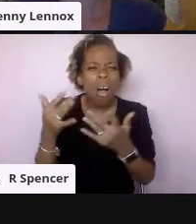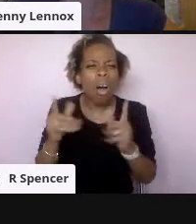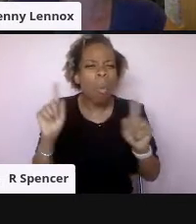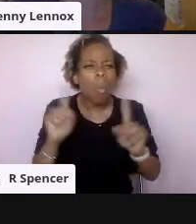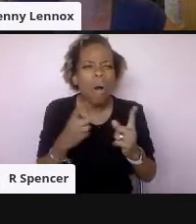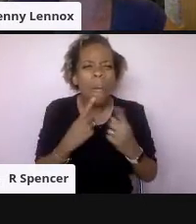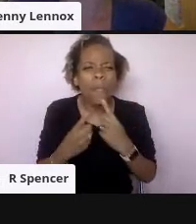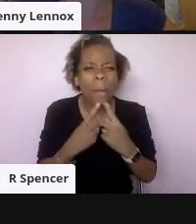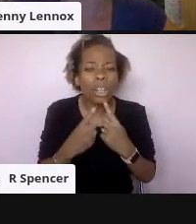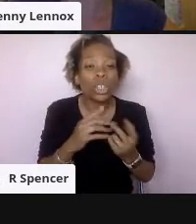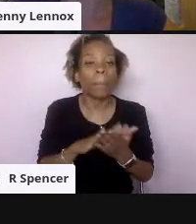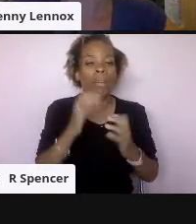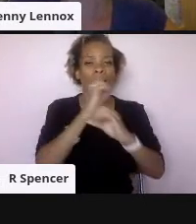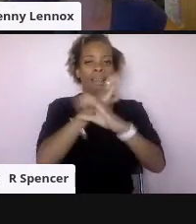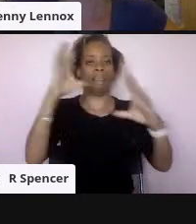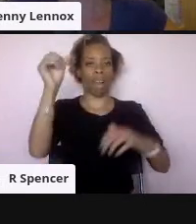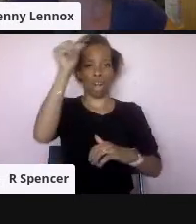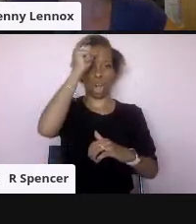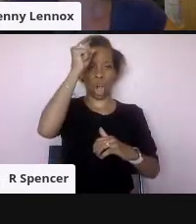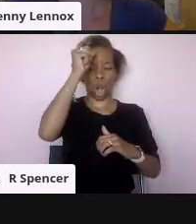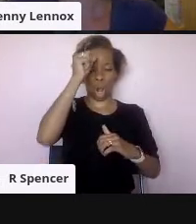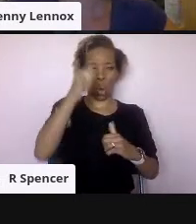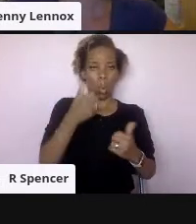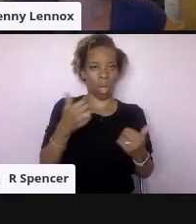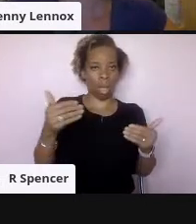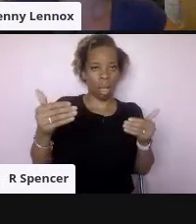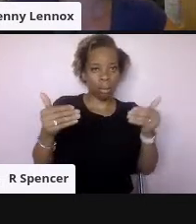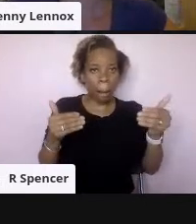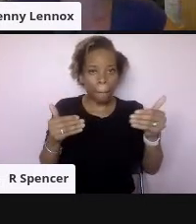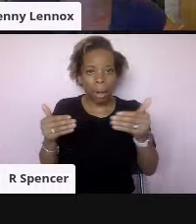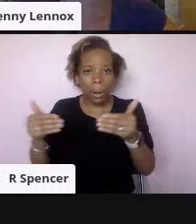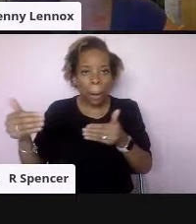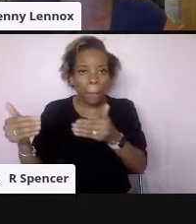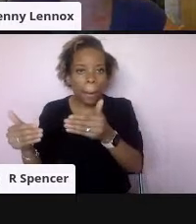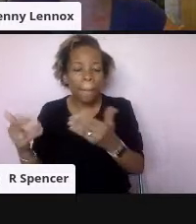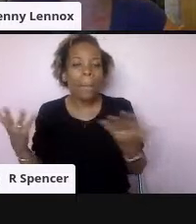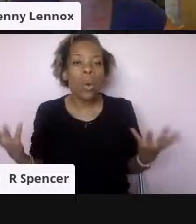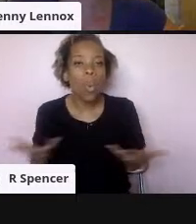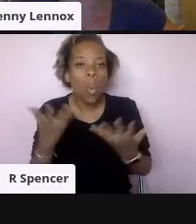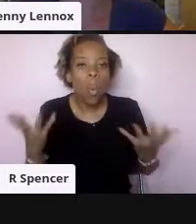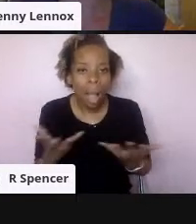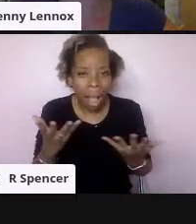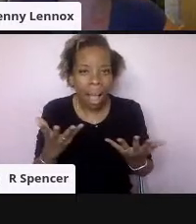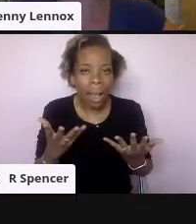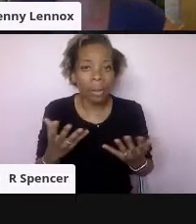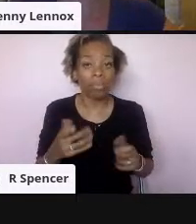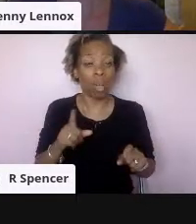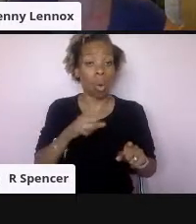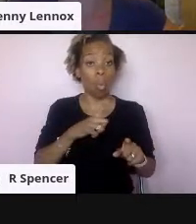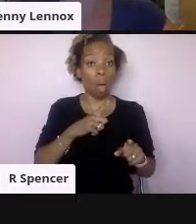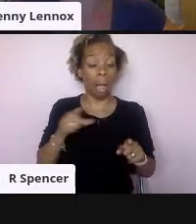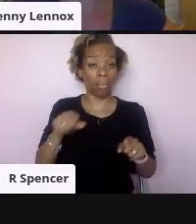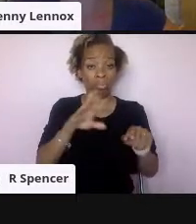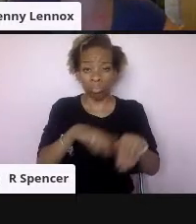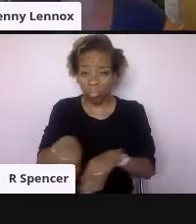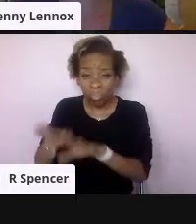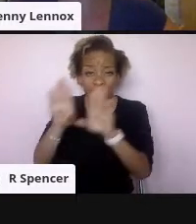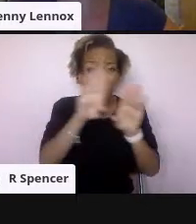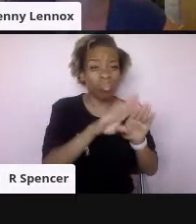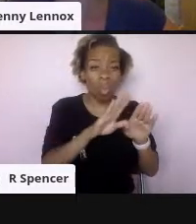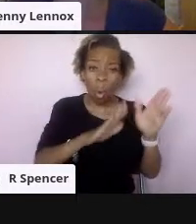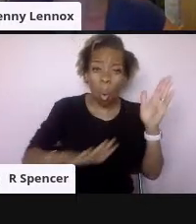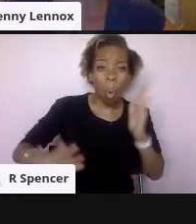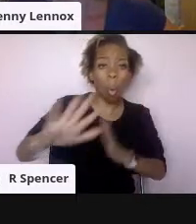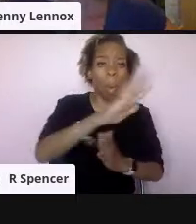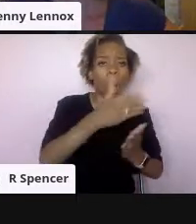where women sit within the workforce and where other groups sit within the workforce as well, because they should be looking across the protected characteristics in any kind of equal